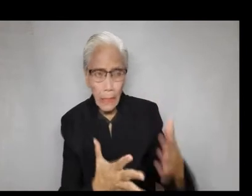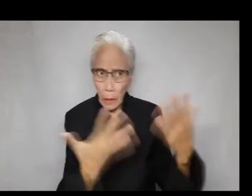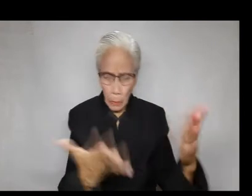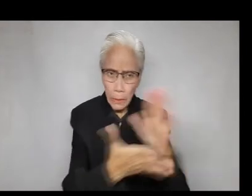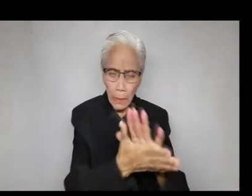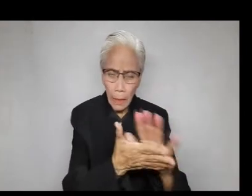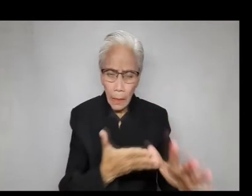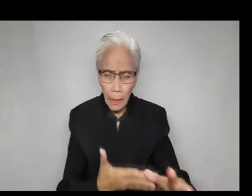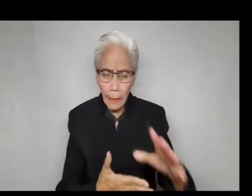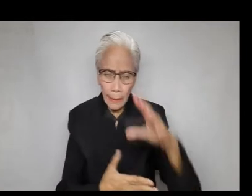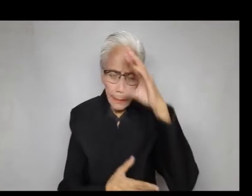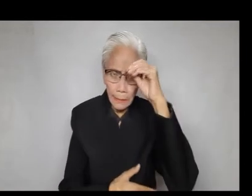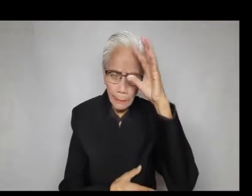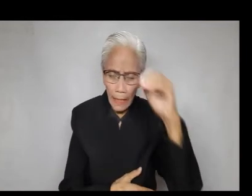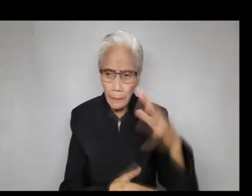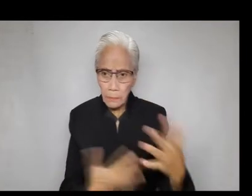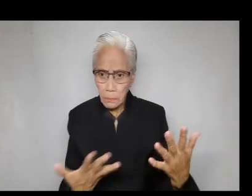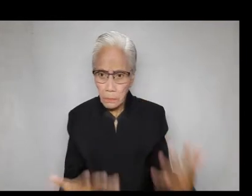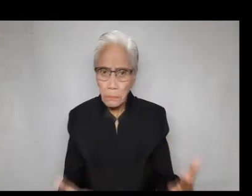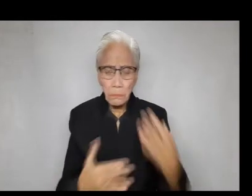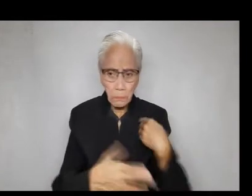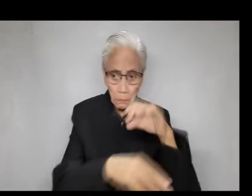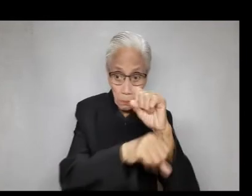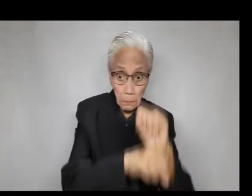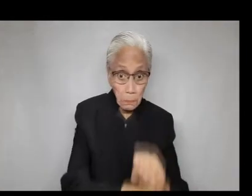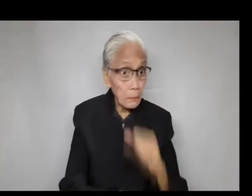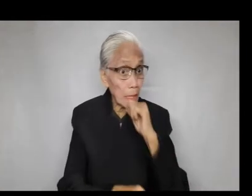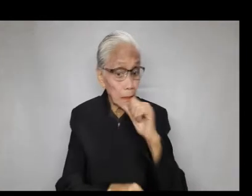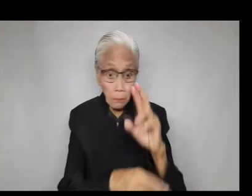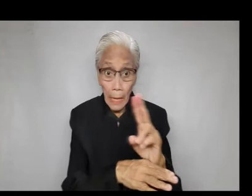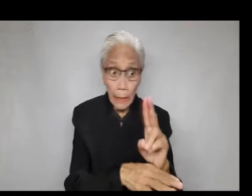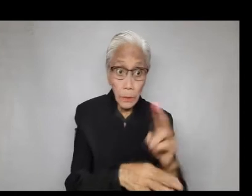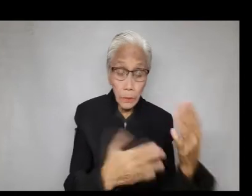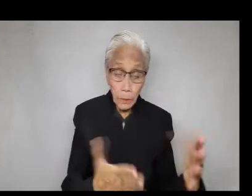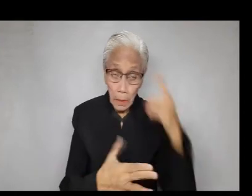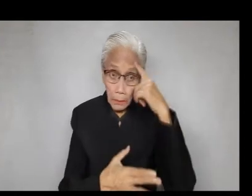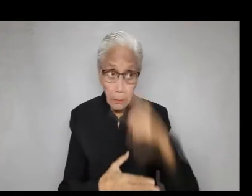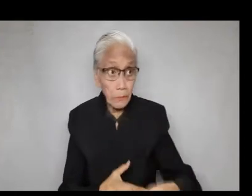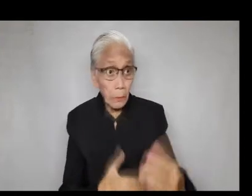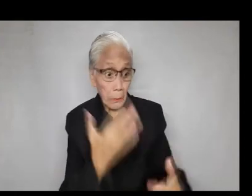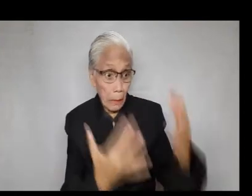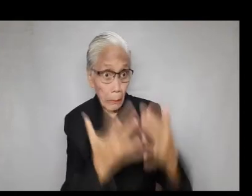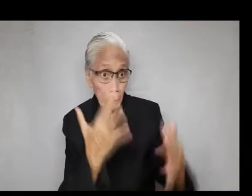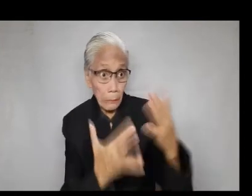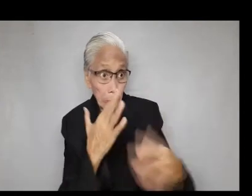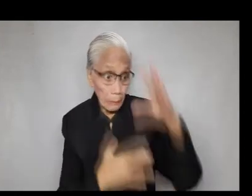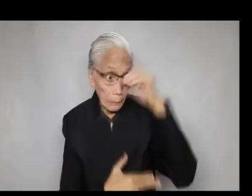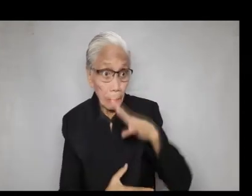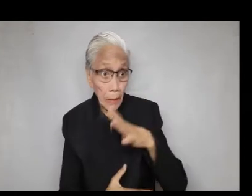nice guy. He made it a habit to be gentle and kind, which was unusual for firemen, who were supposed to be